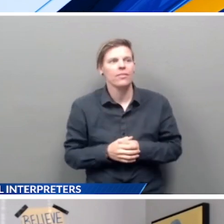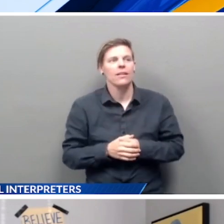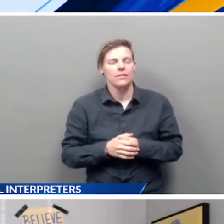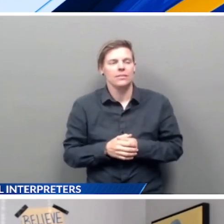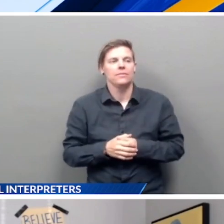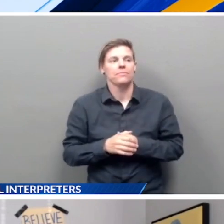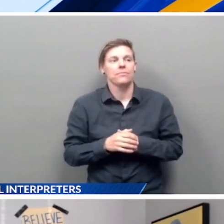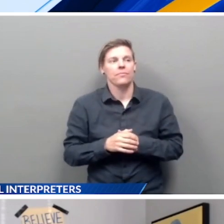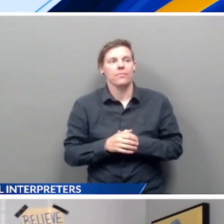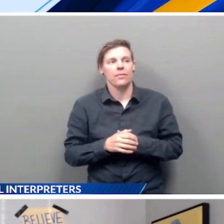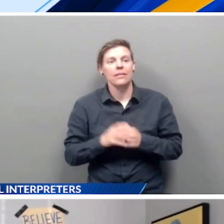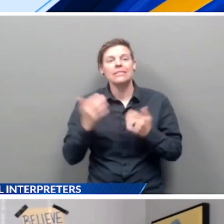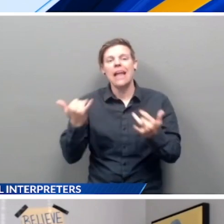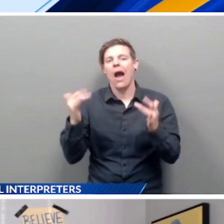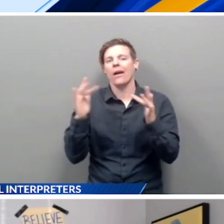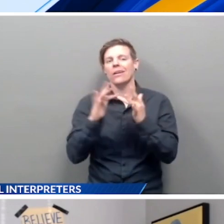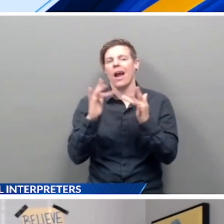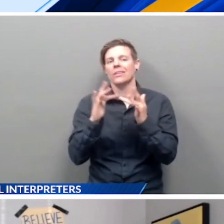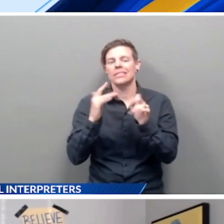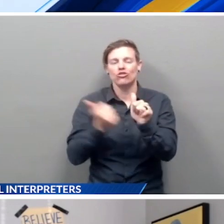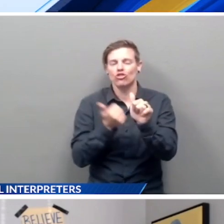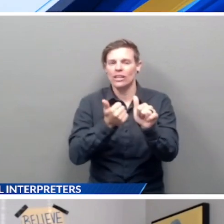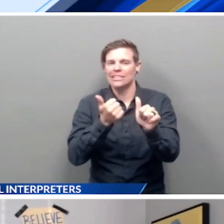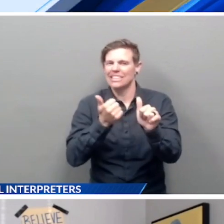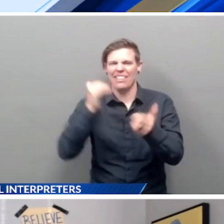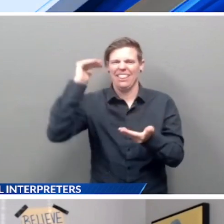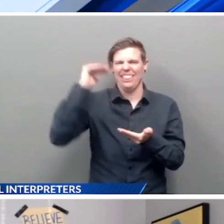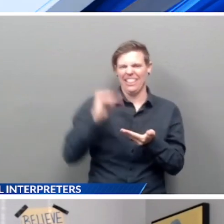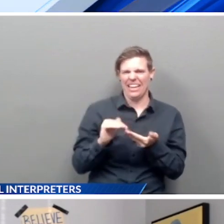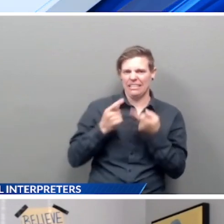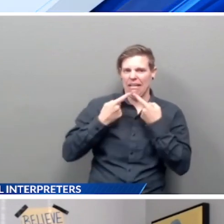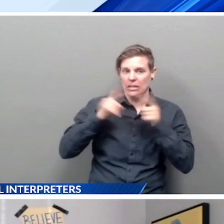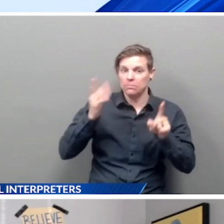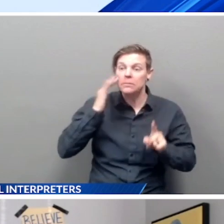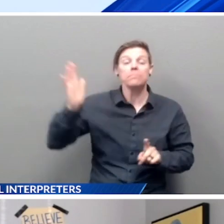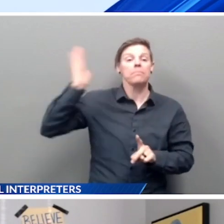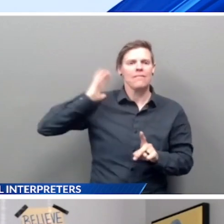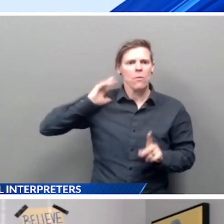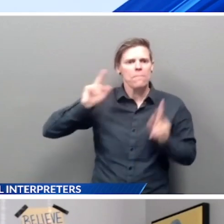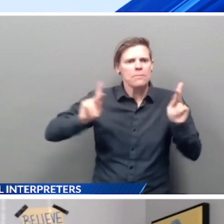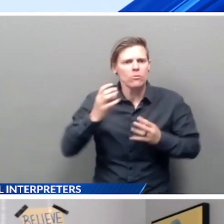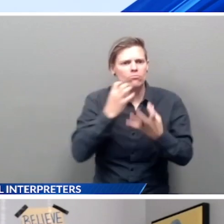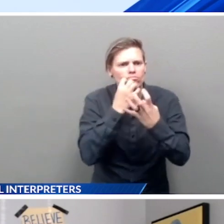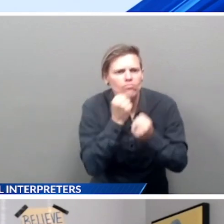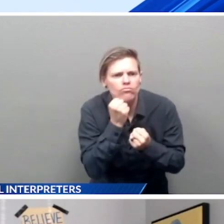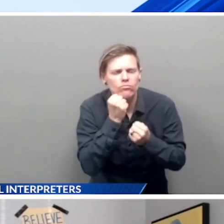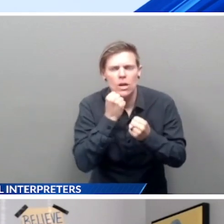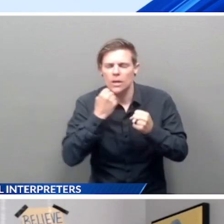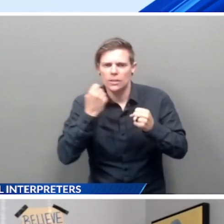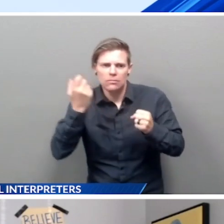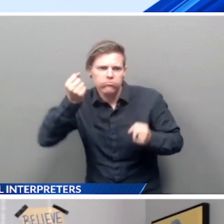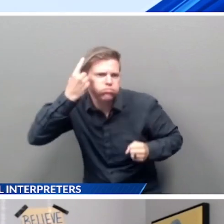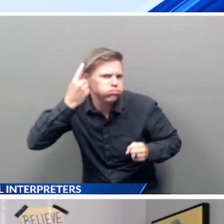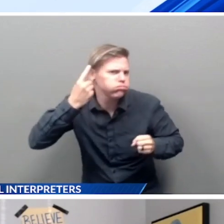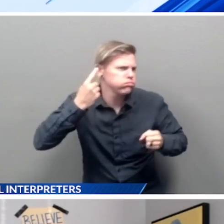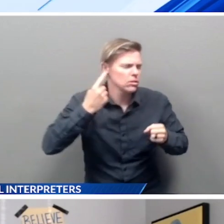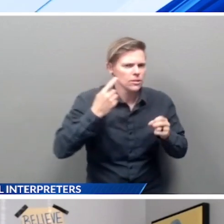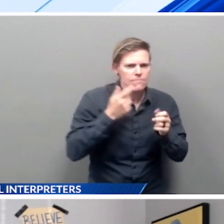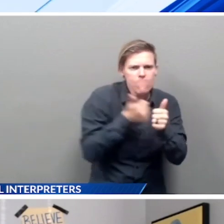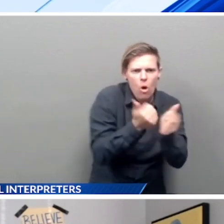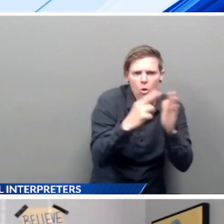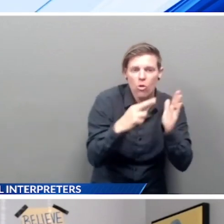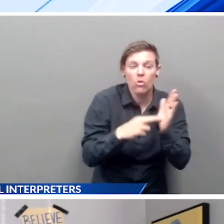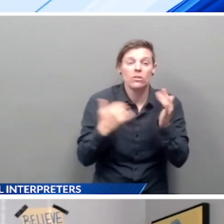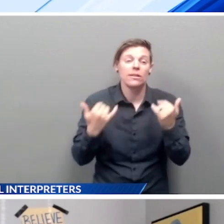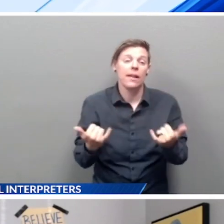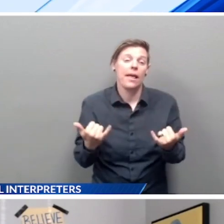model. But it is effective at, you know, the folks that we do reach, we're able to provide this